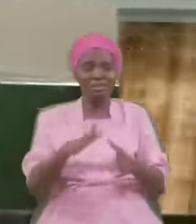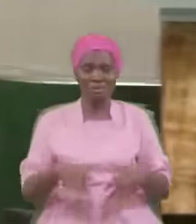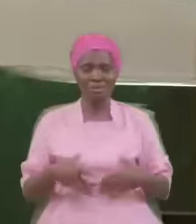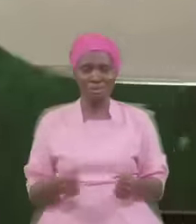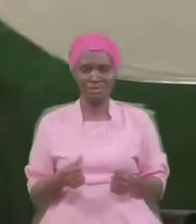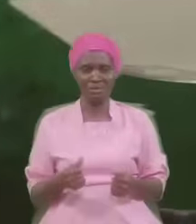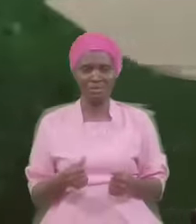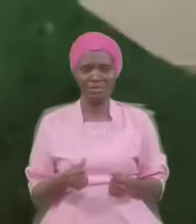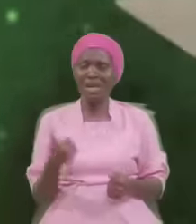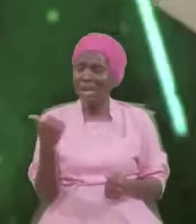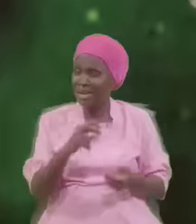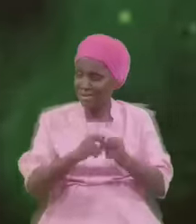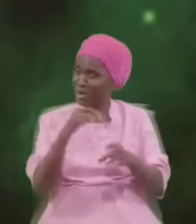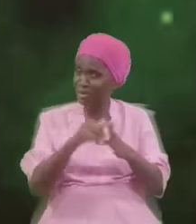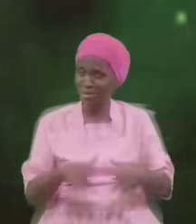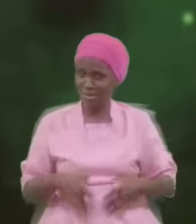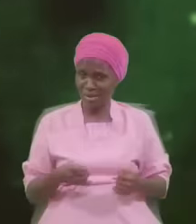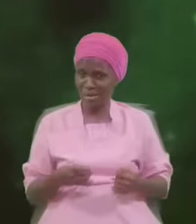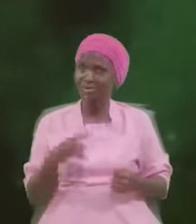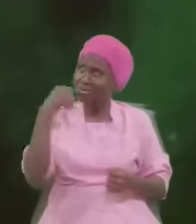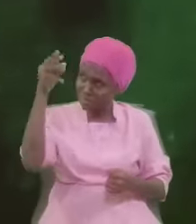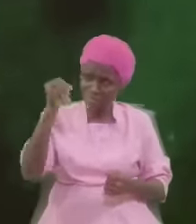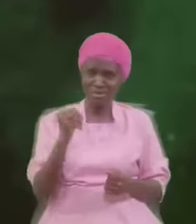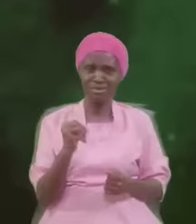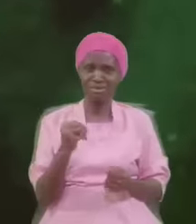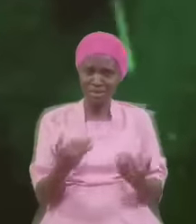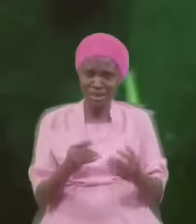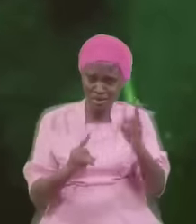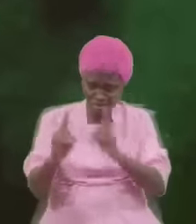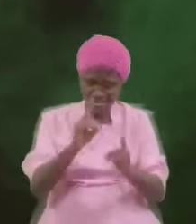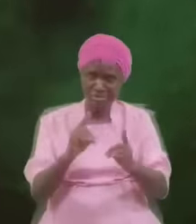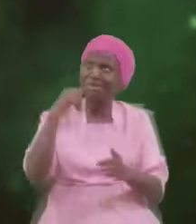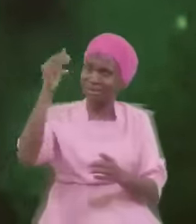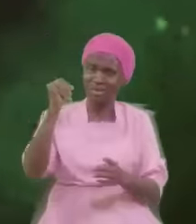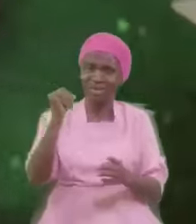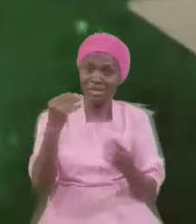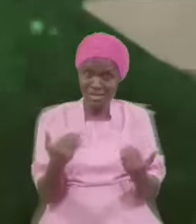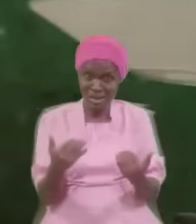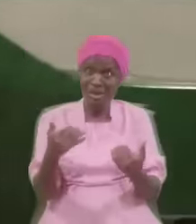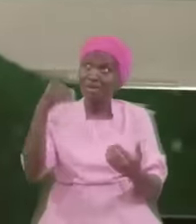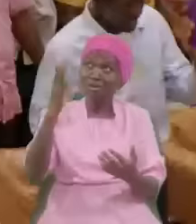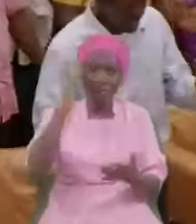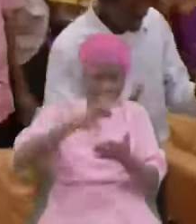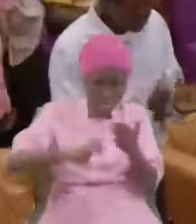envy in your life. Tell him tonight he'll take away that load.